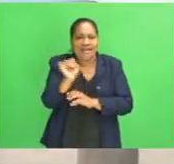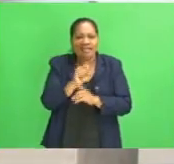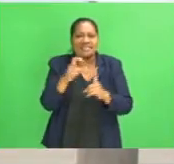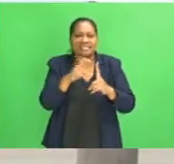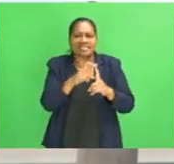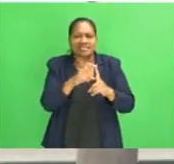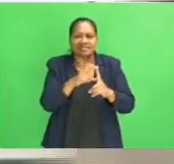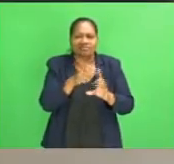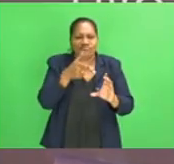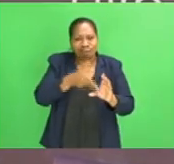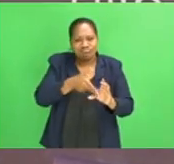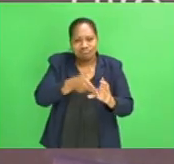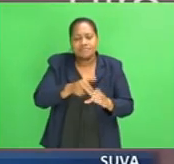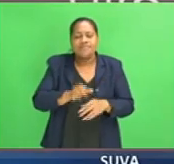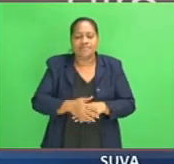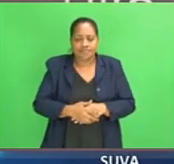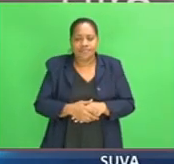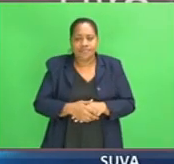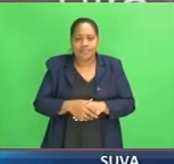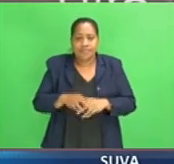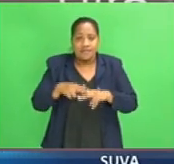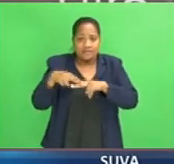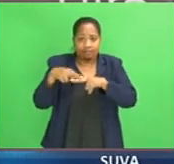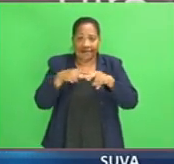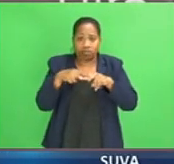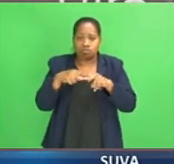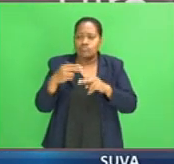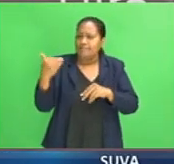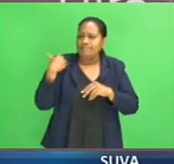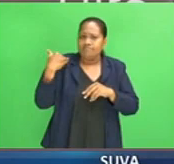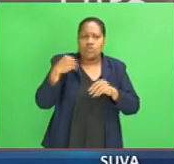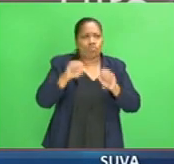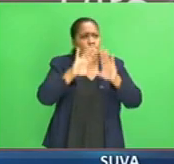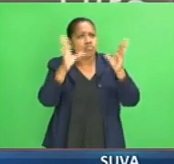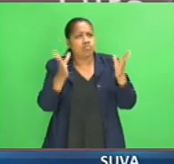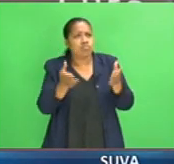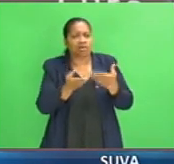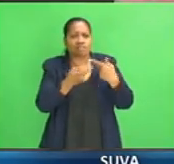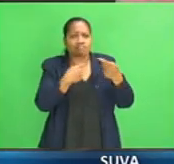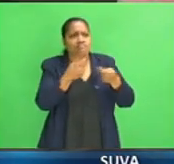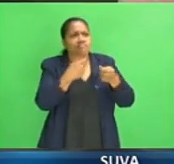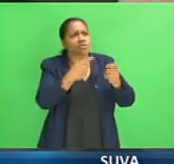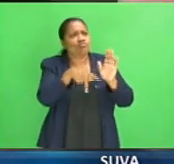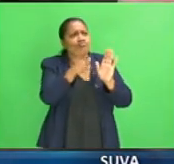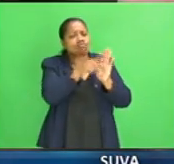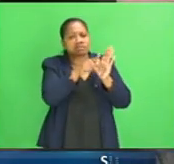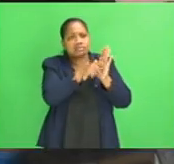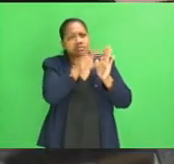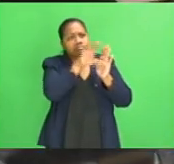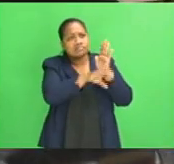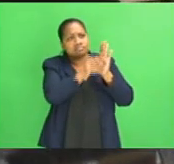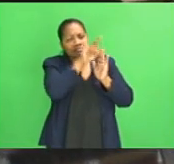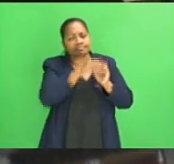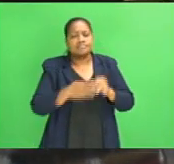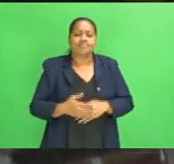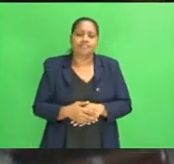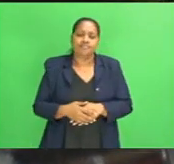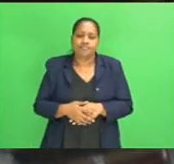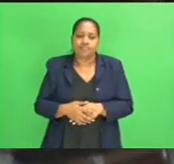Fiji is directly impacted by world market prices for both refined oils and LPG. Motor spirit